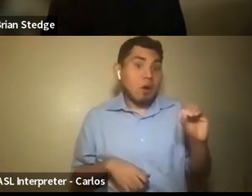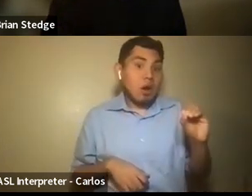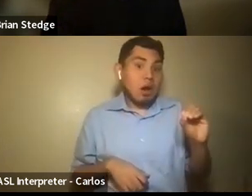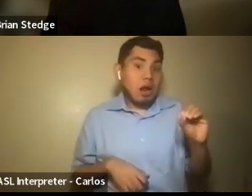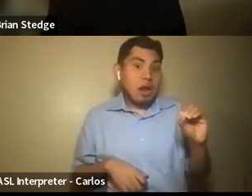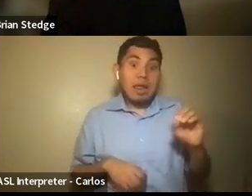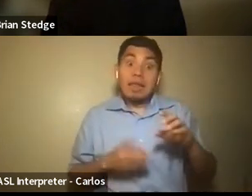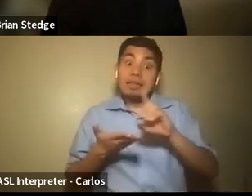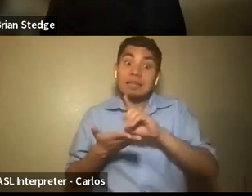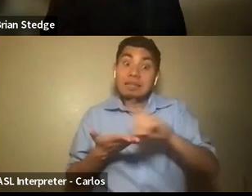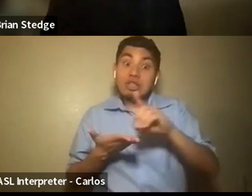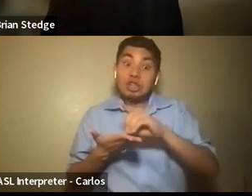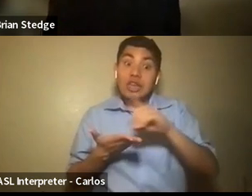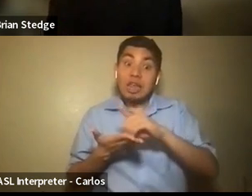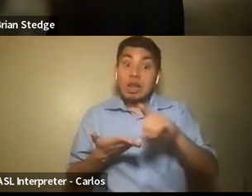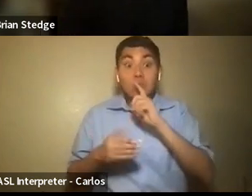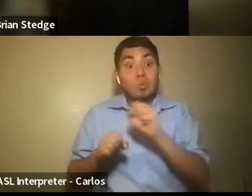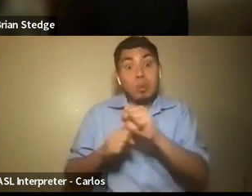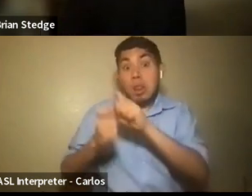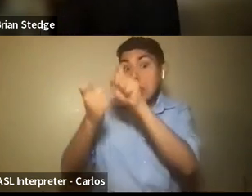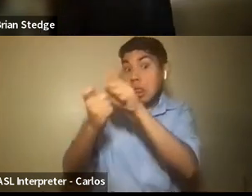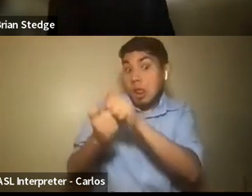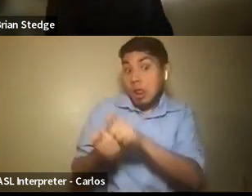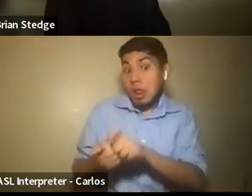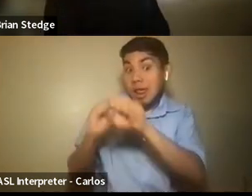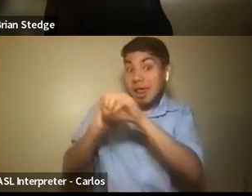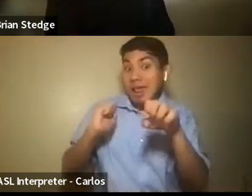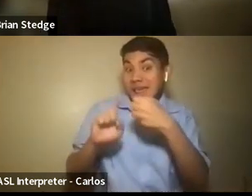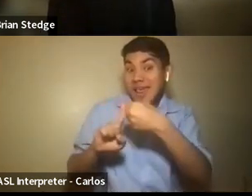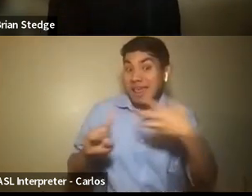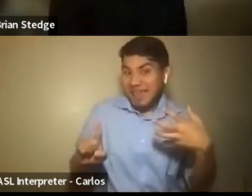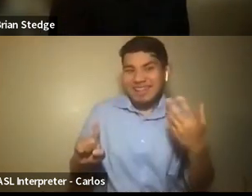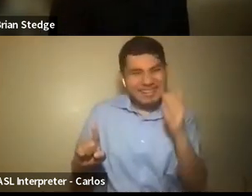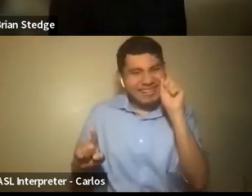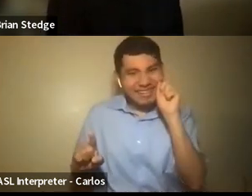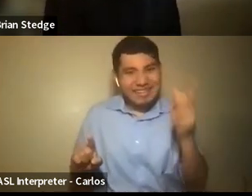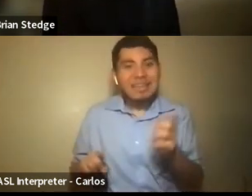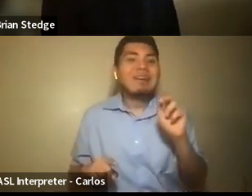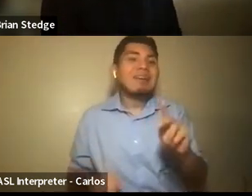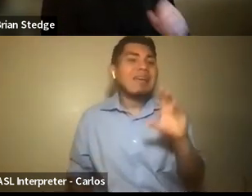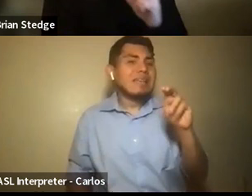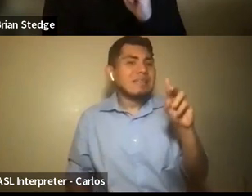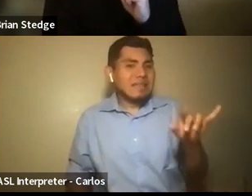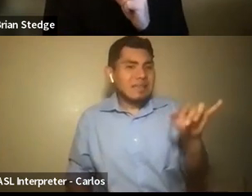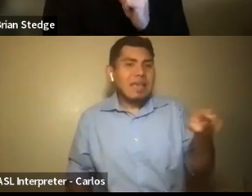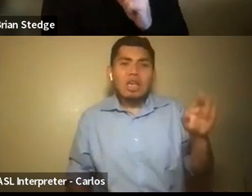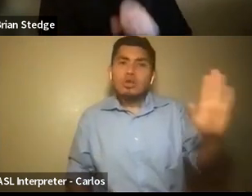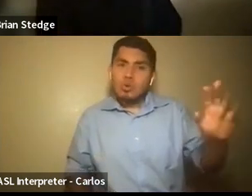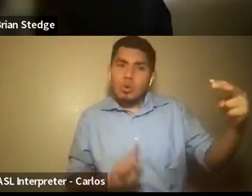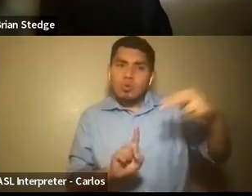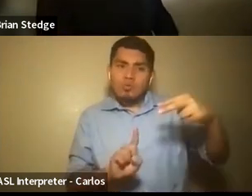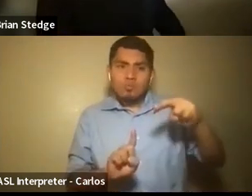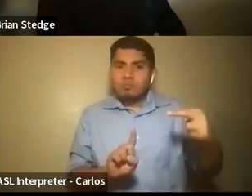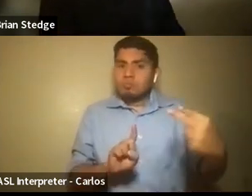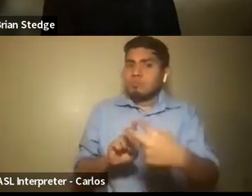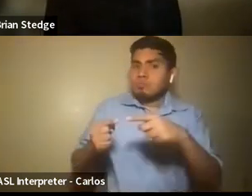dissertation. Really, really detailed. I think the bigger question is, Cindy, I think you have a different point of view than Brian.